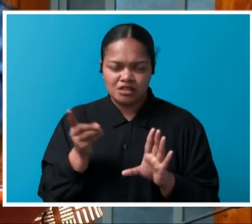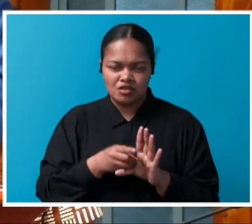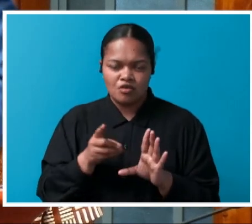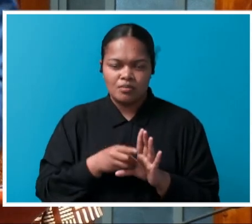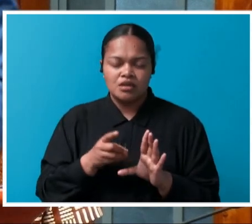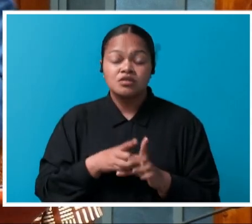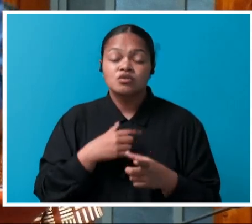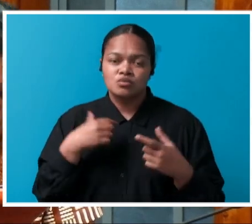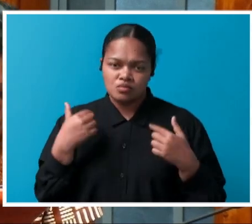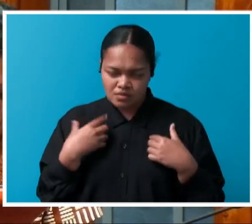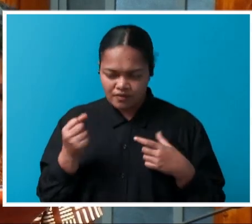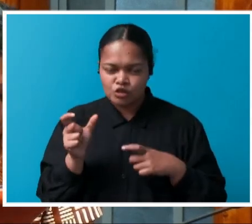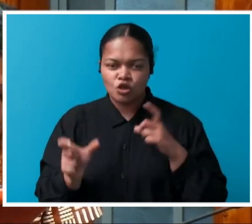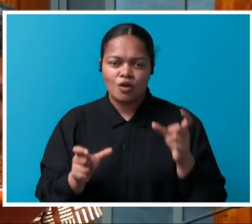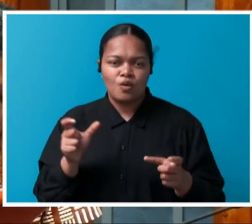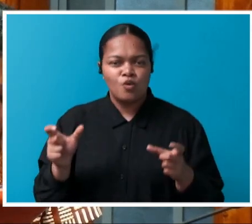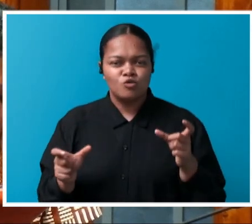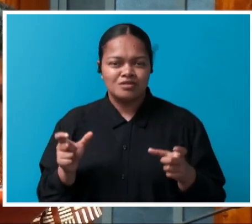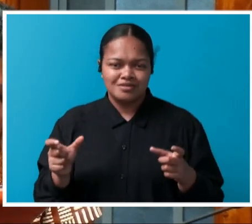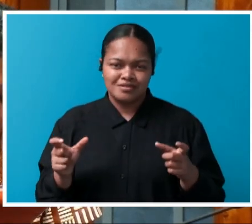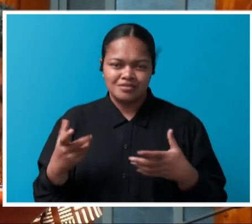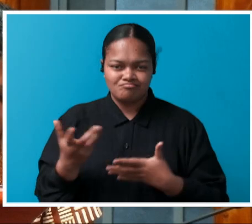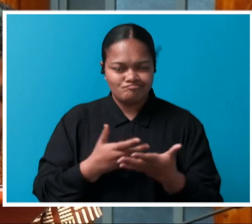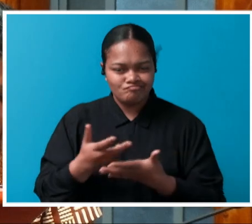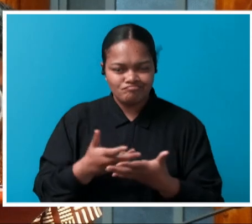had external stakeholder consultations for both the programs,